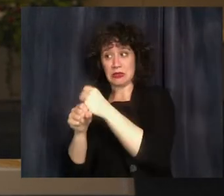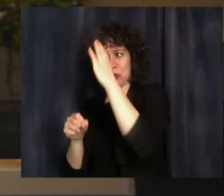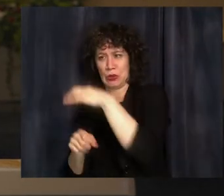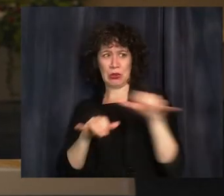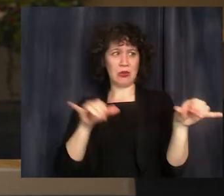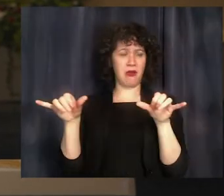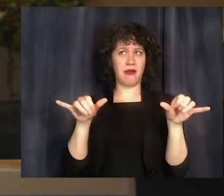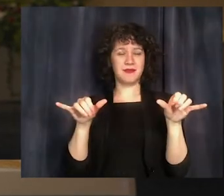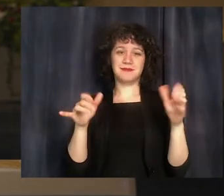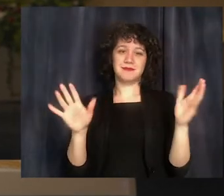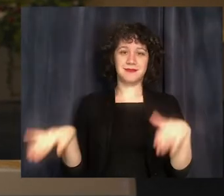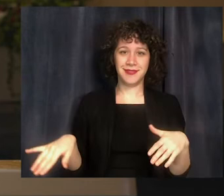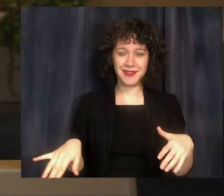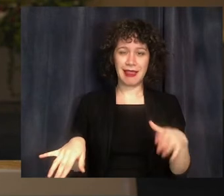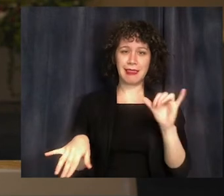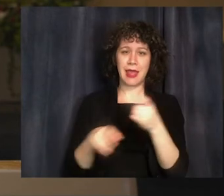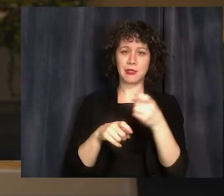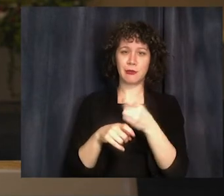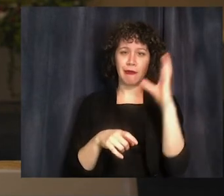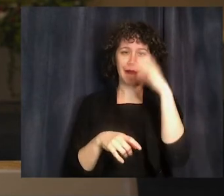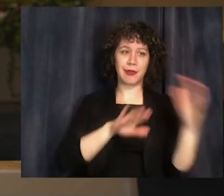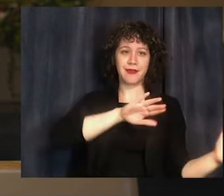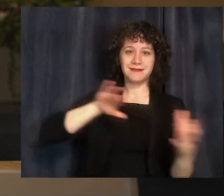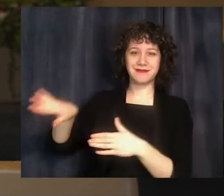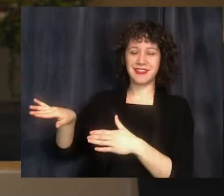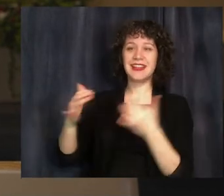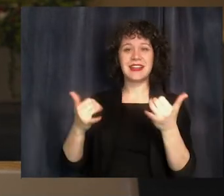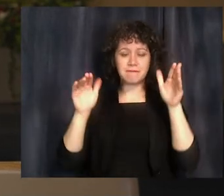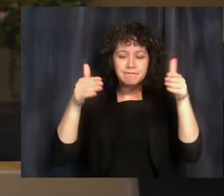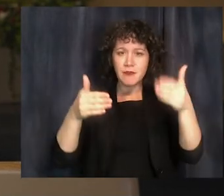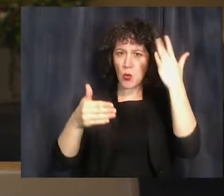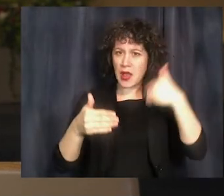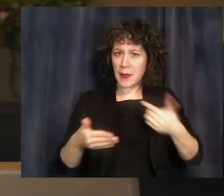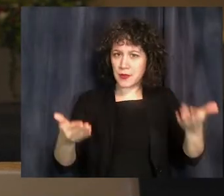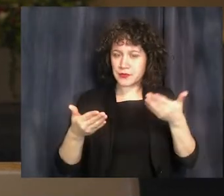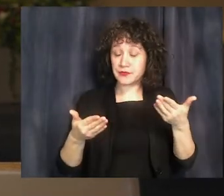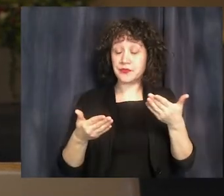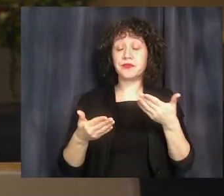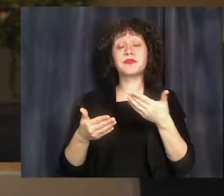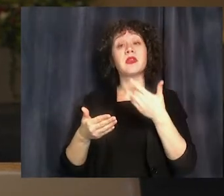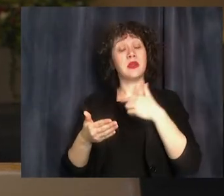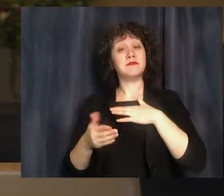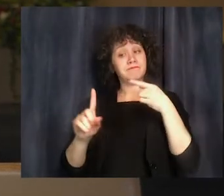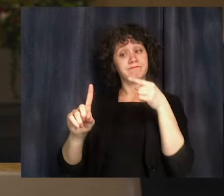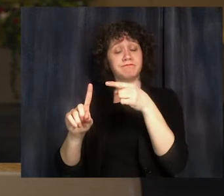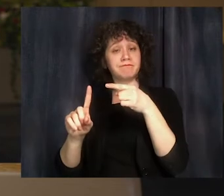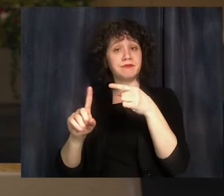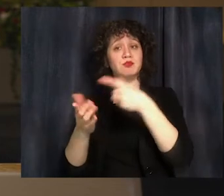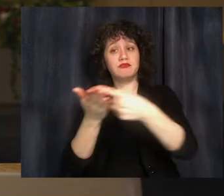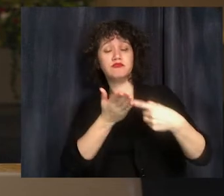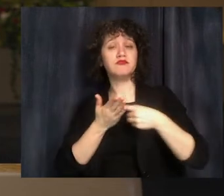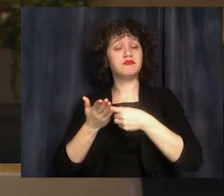I know. But now that we've gotten the elephant in the room out of the way, we can focus on why I'm here. According to ThoughtCo, my purpose here is to discuss our